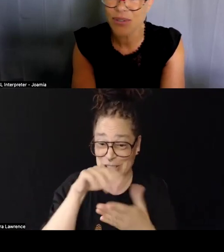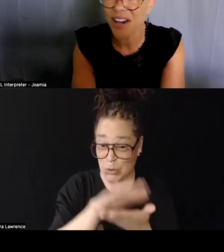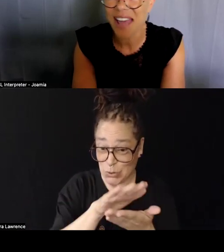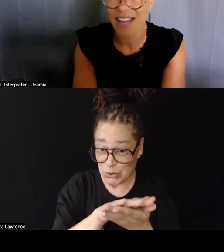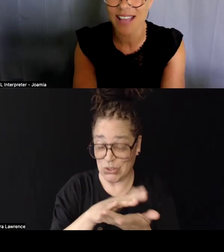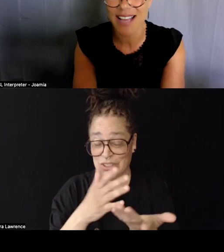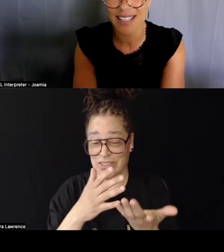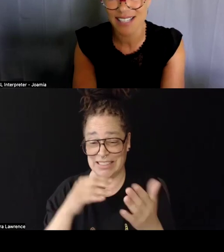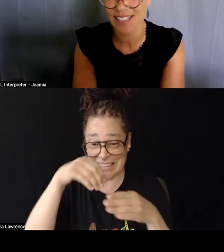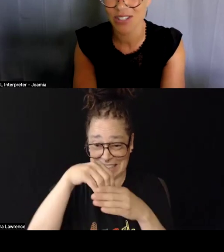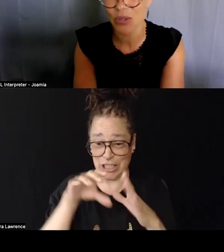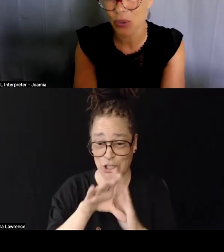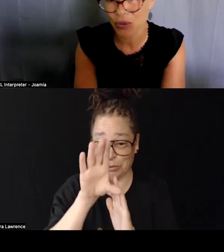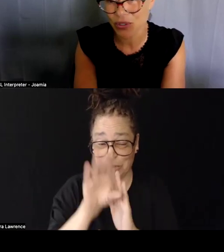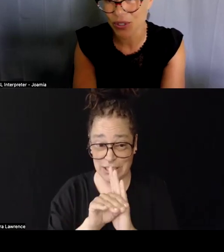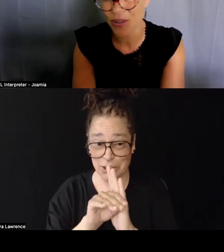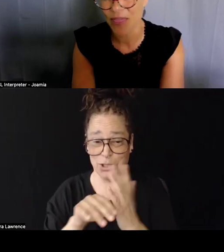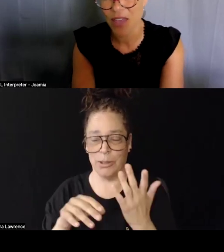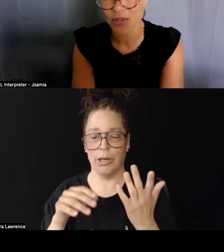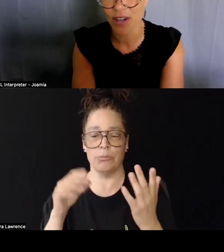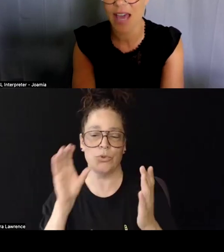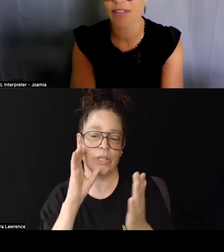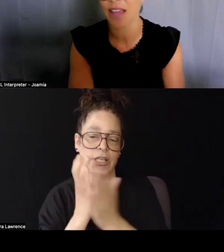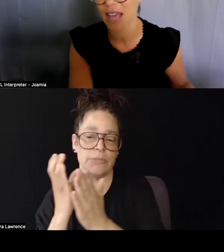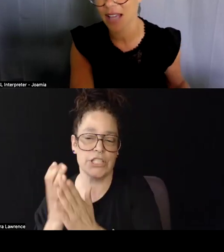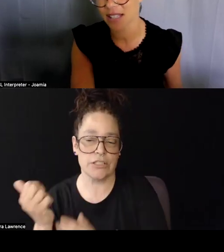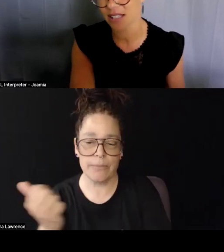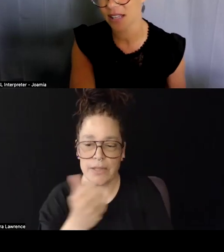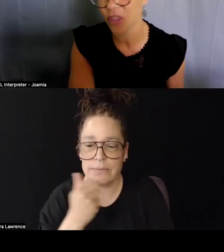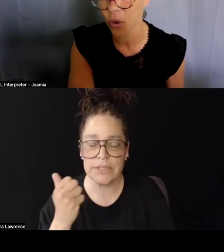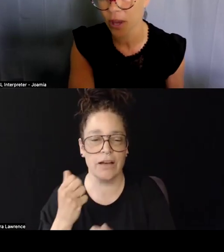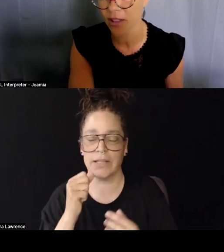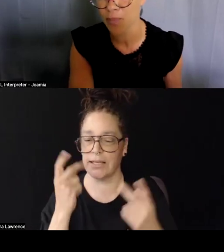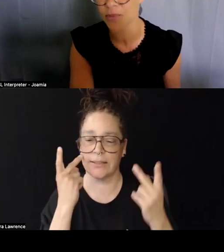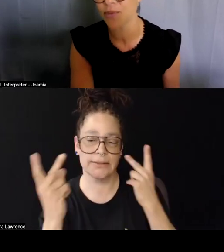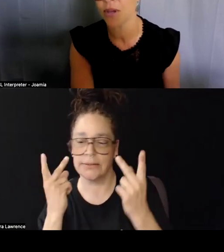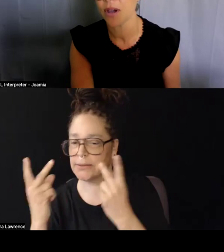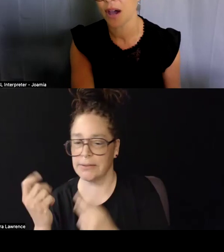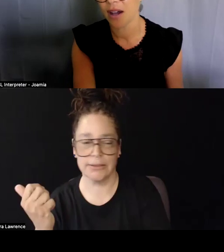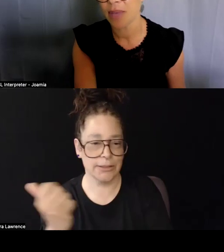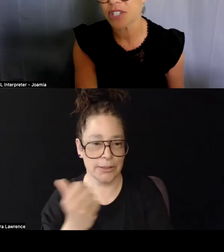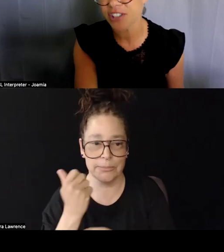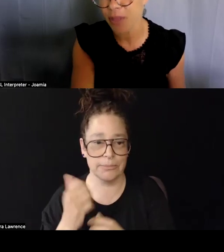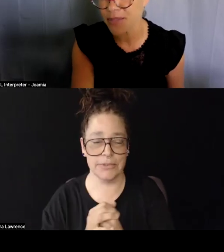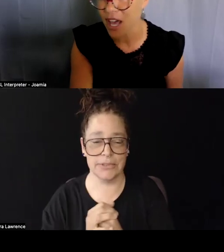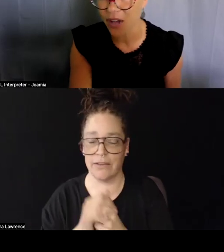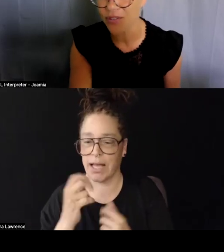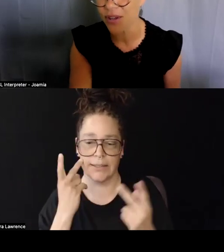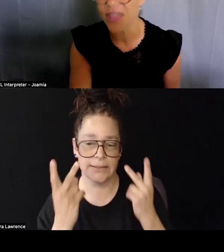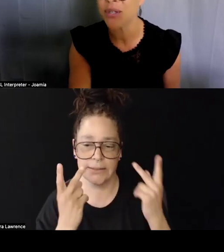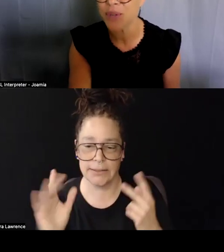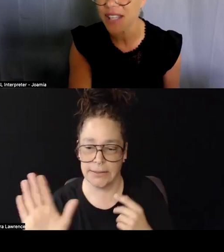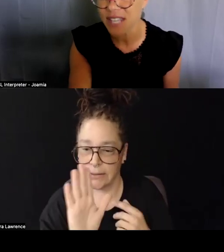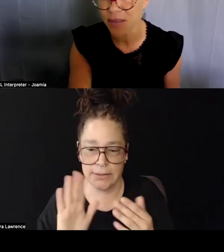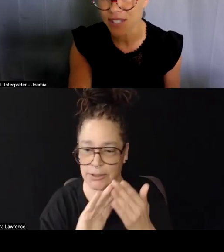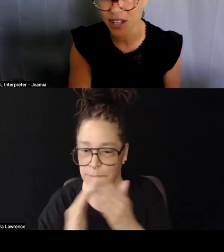they do not have access in the schools. They do not have access in the curriculum, images of themselves.